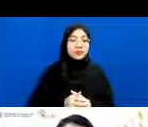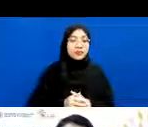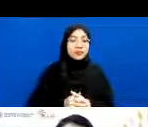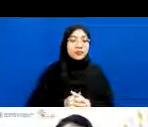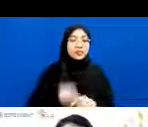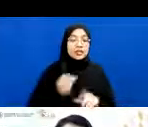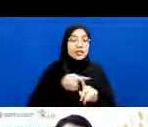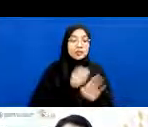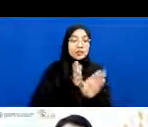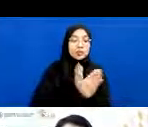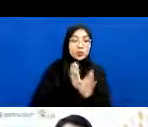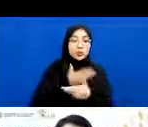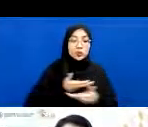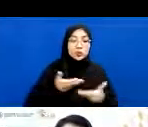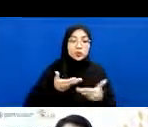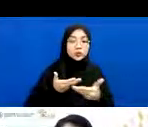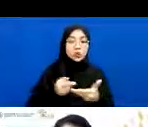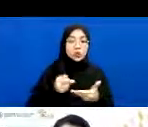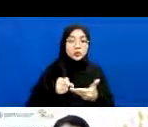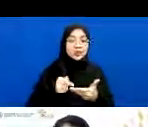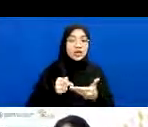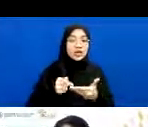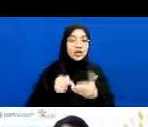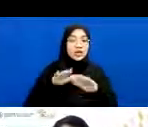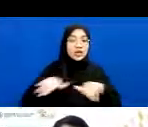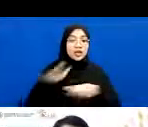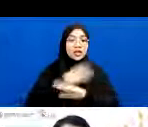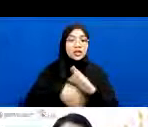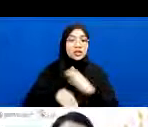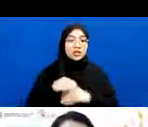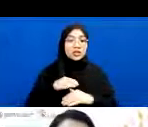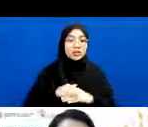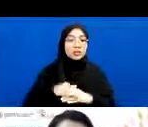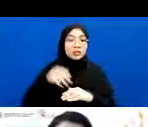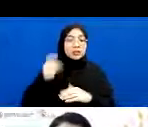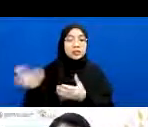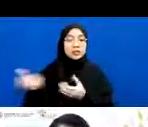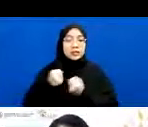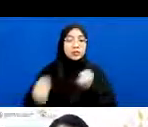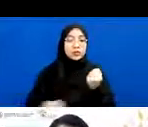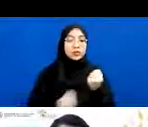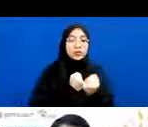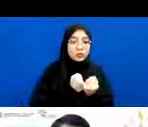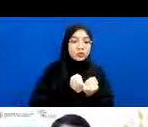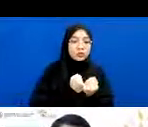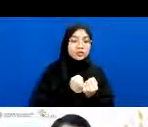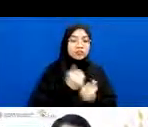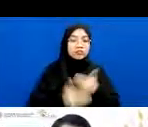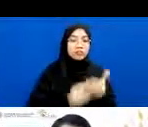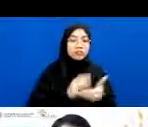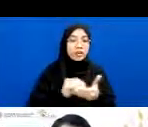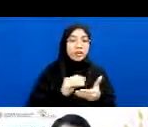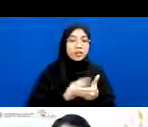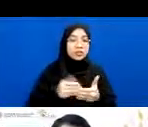ensure that children with disabilities that always get support of staff and learning aims during face-to-face are